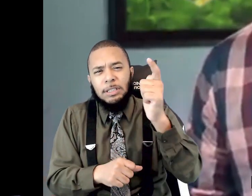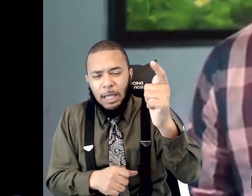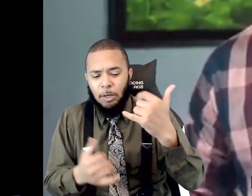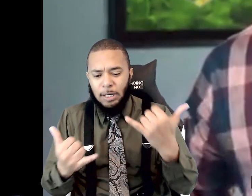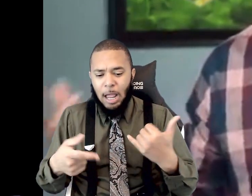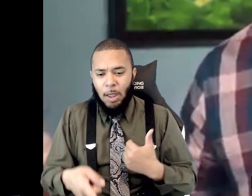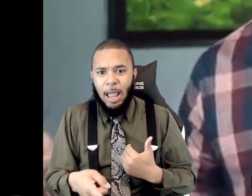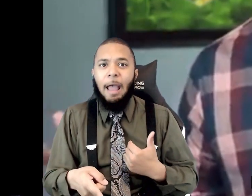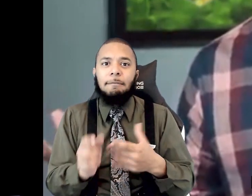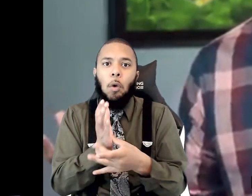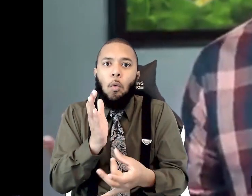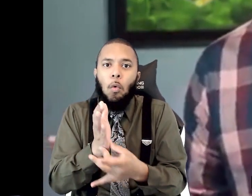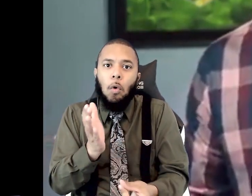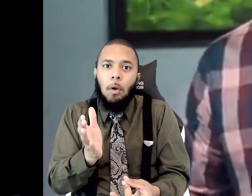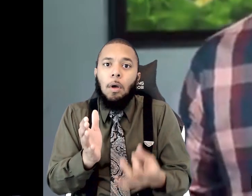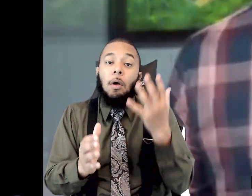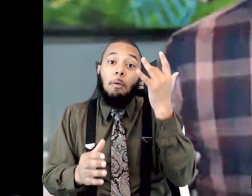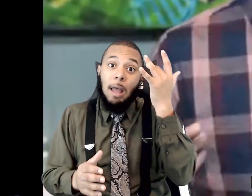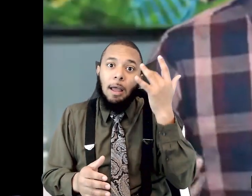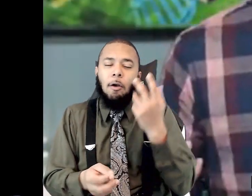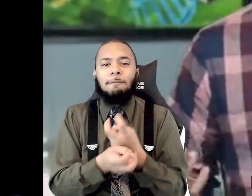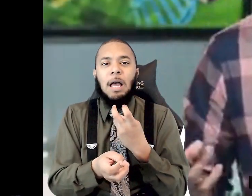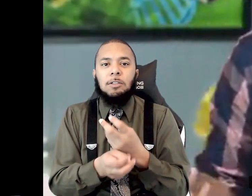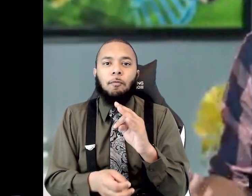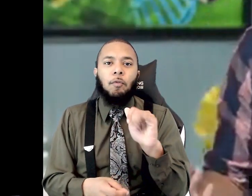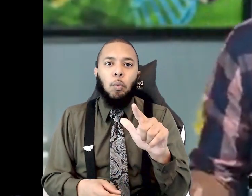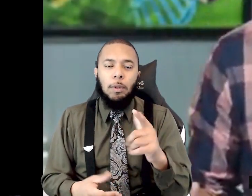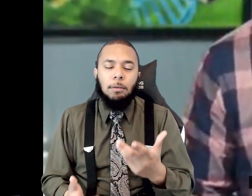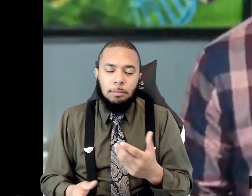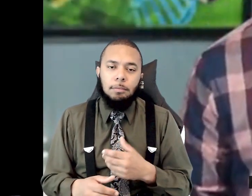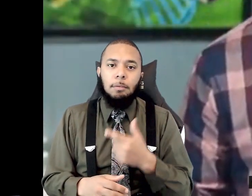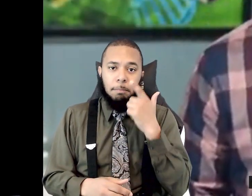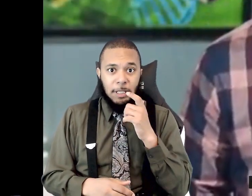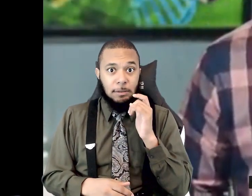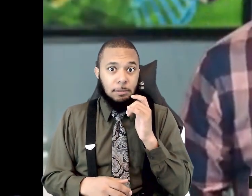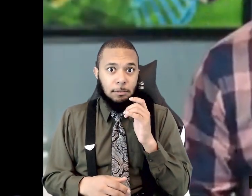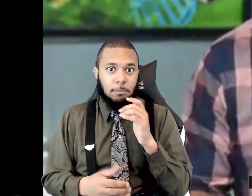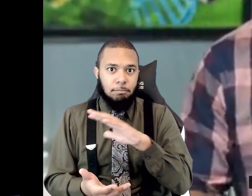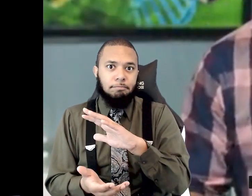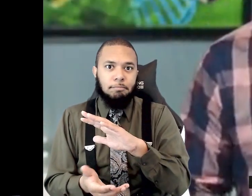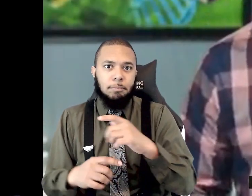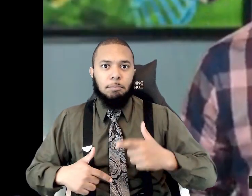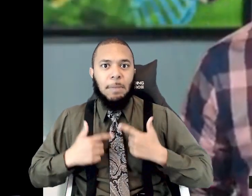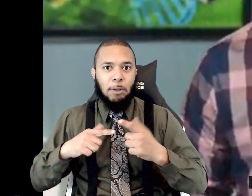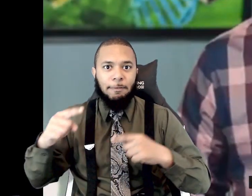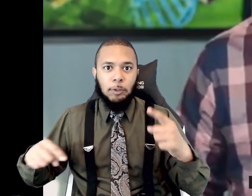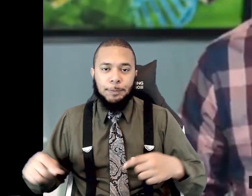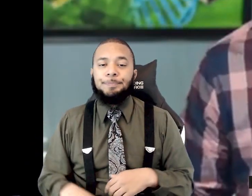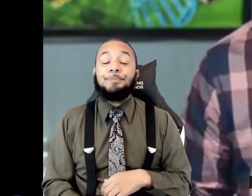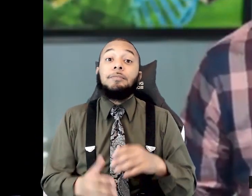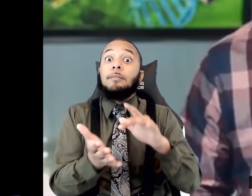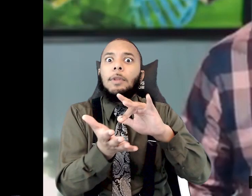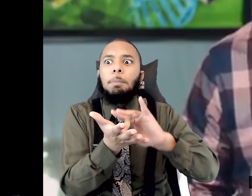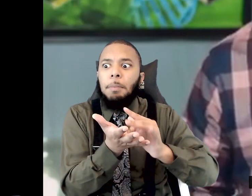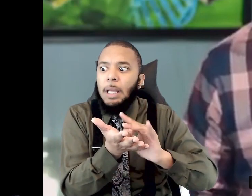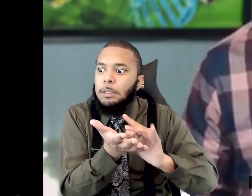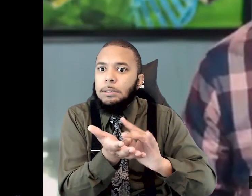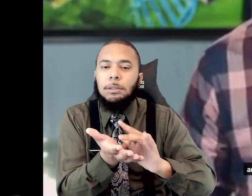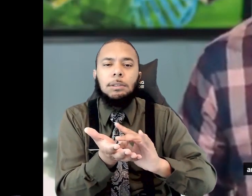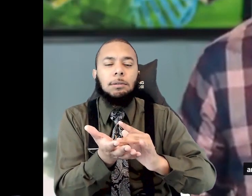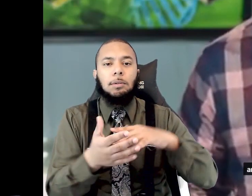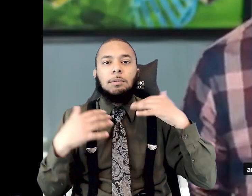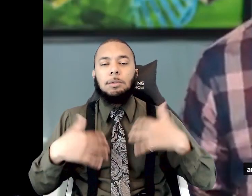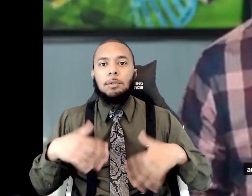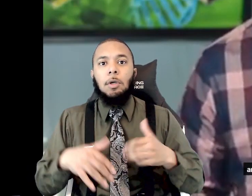fossil fuels. That's because of biodiversity. Several of the medicines that we use to treat a variety of conditions and